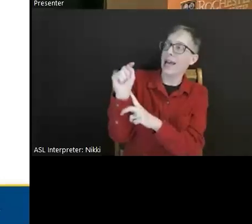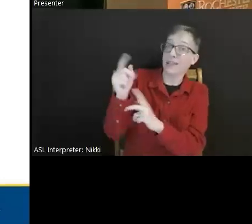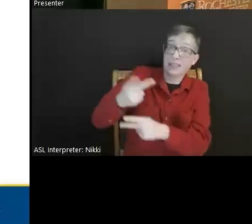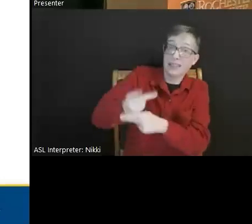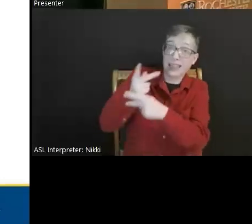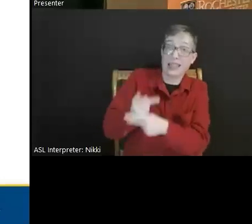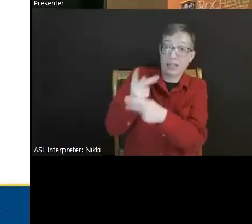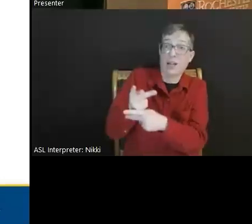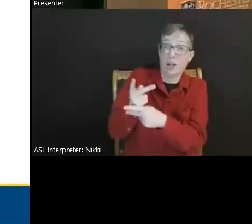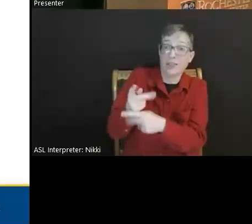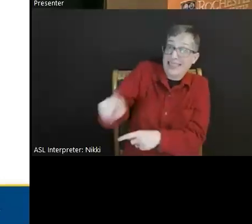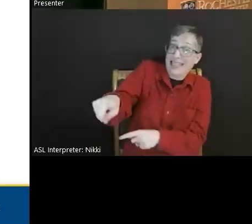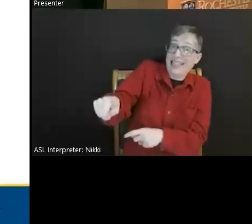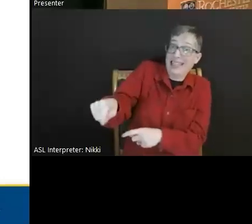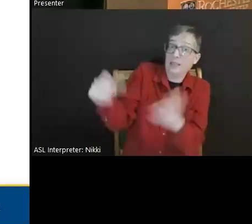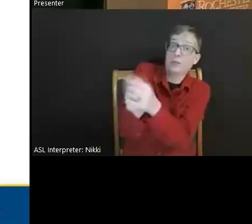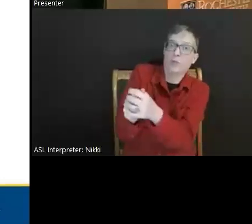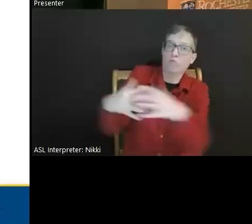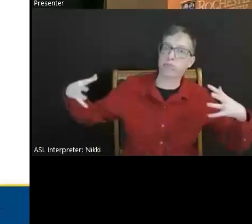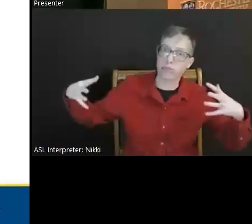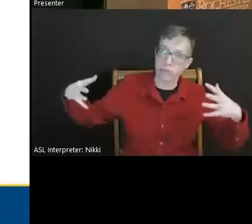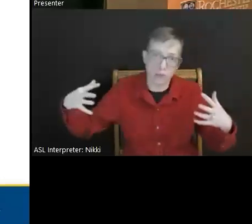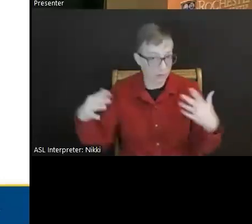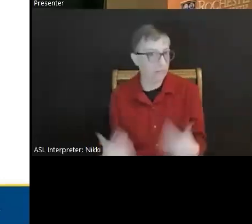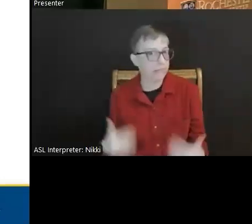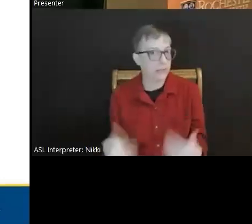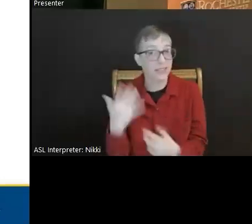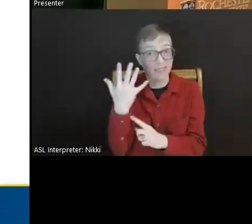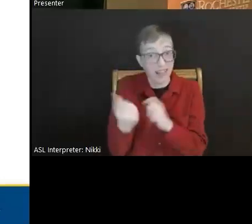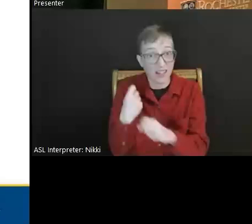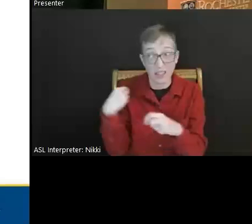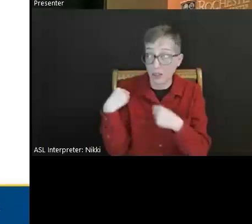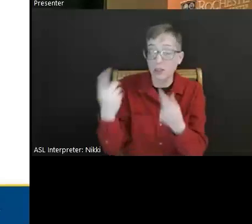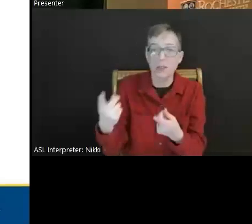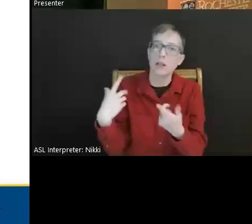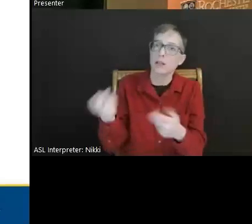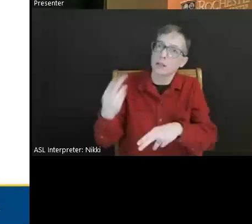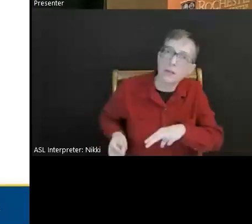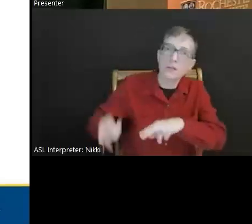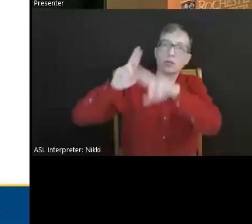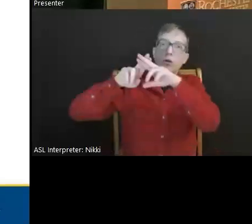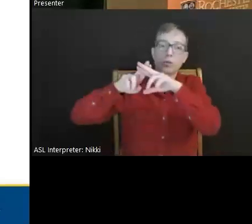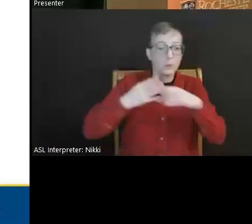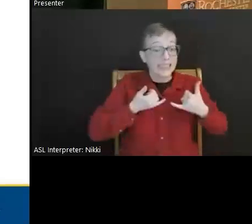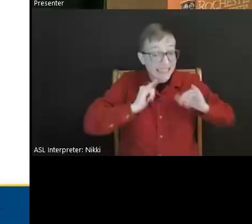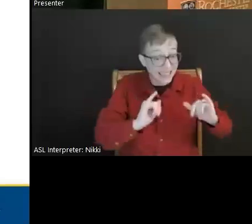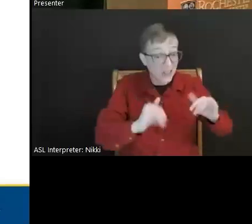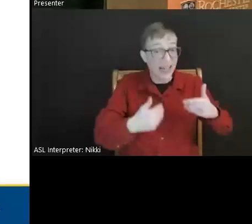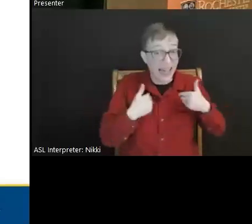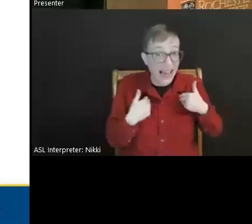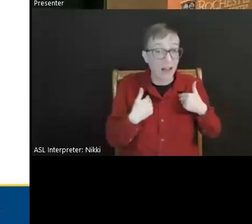increased significantly in the last 5 years. And despite that, we still have 20 patients in the county on the wait list.